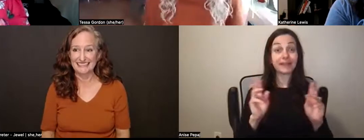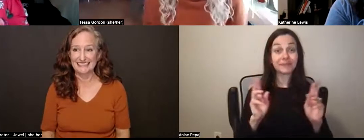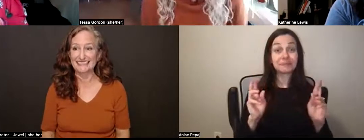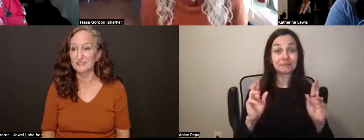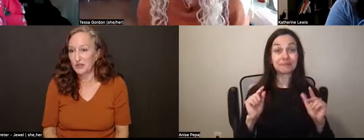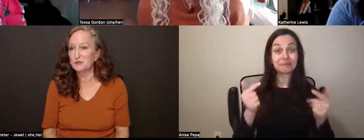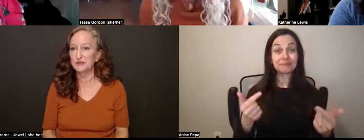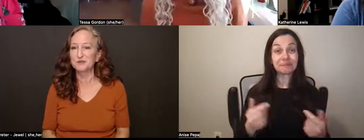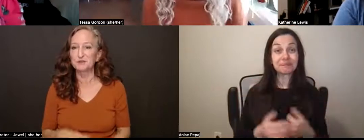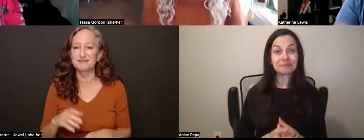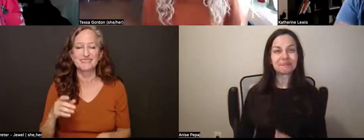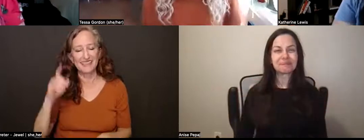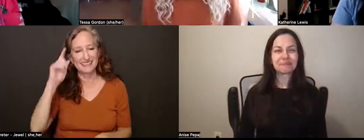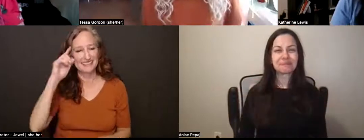Like,